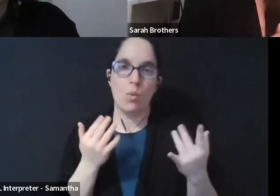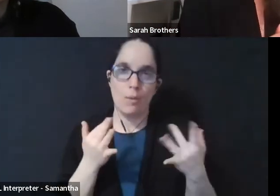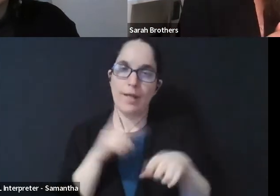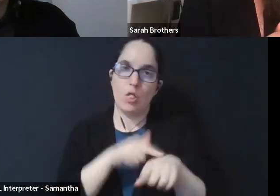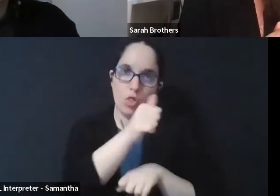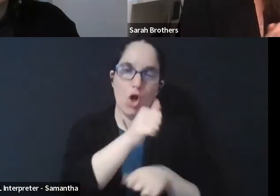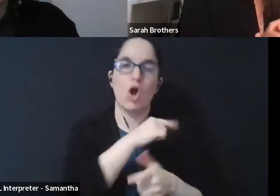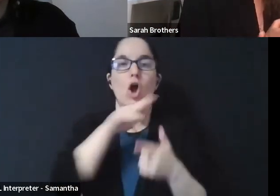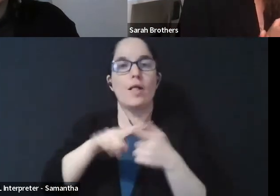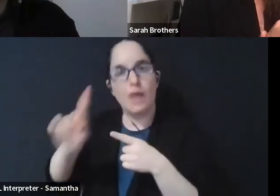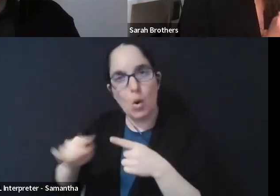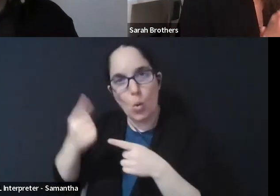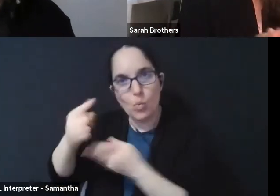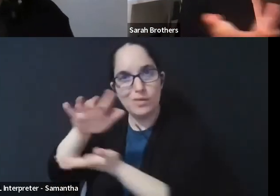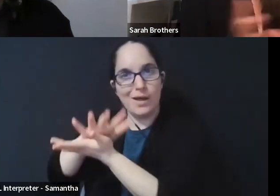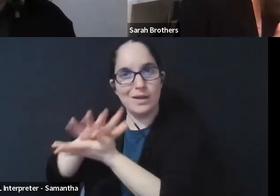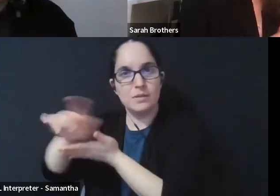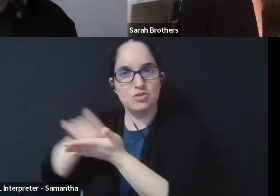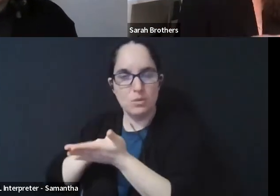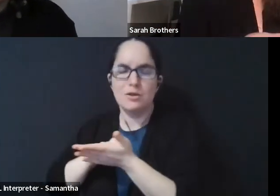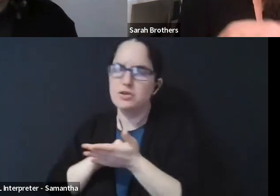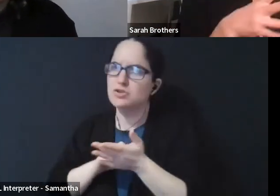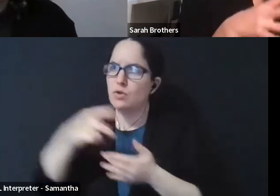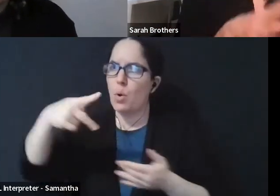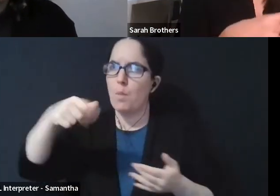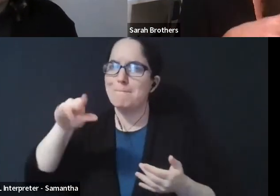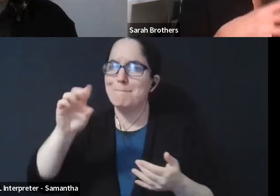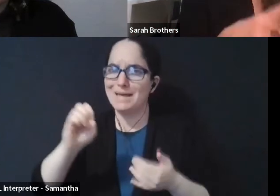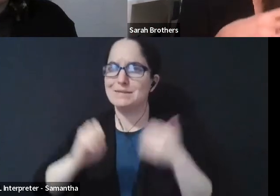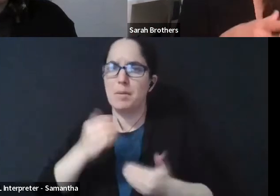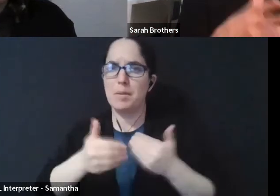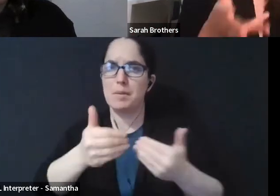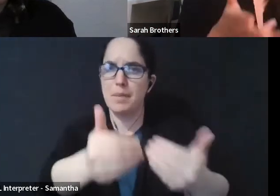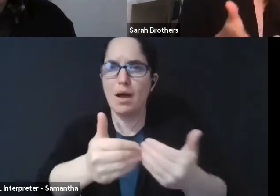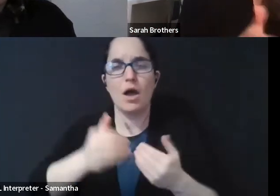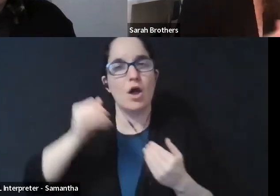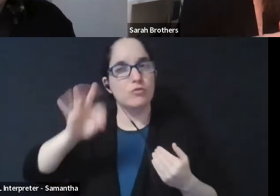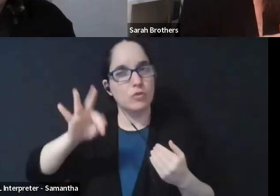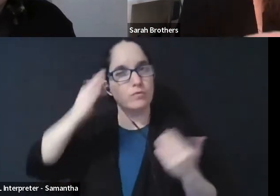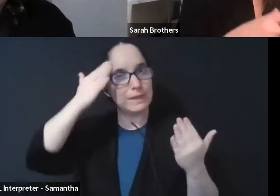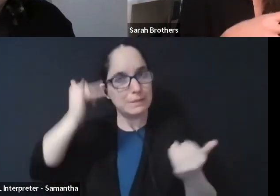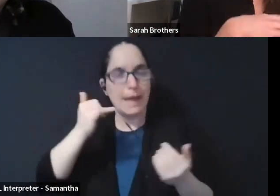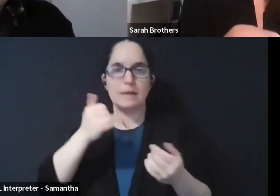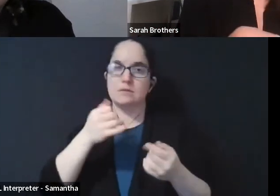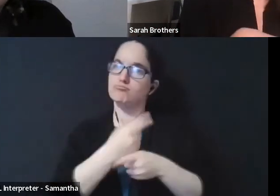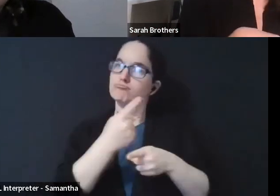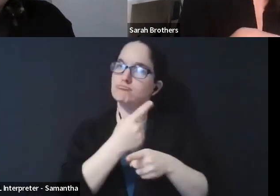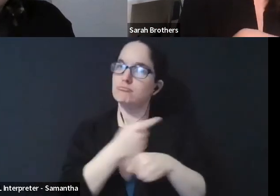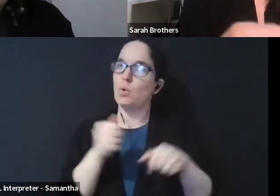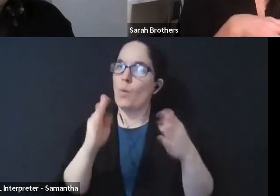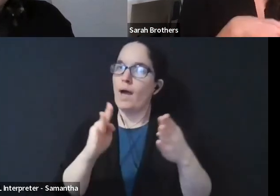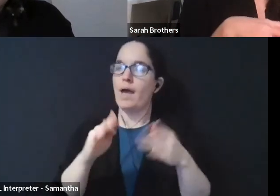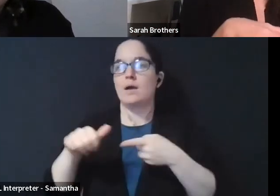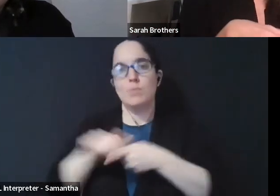proceed at a different pace. So rethinking these normal forms of practice is really rewarding, but finding a balance